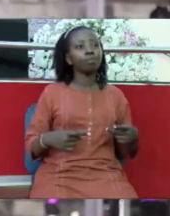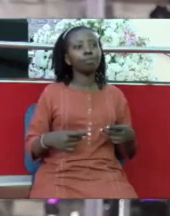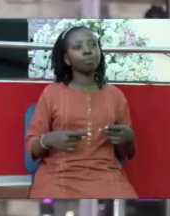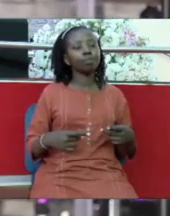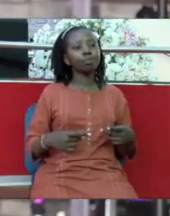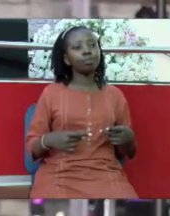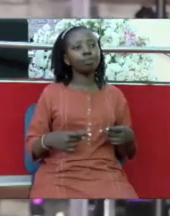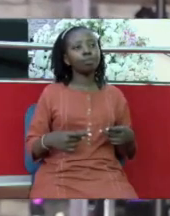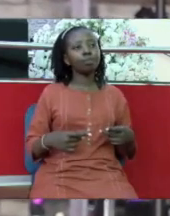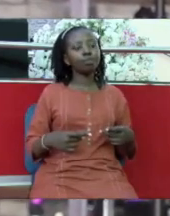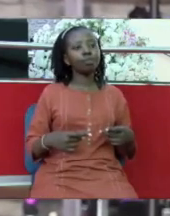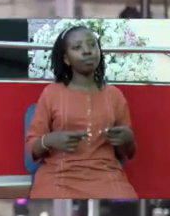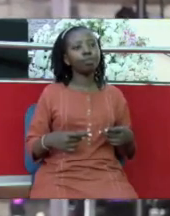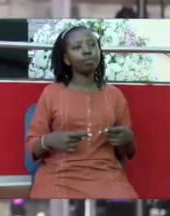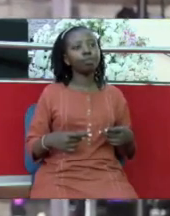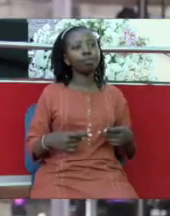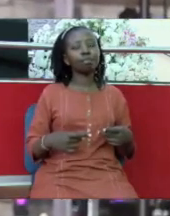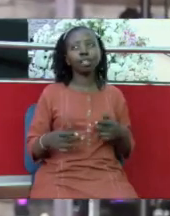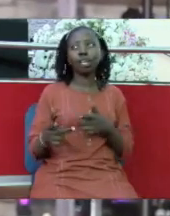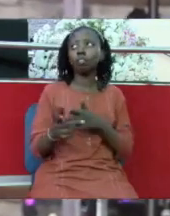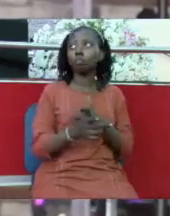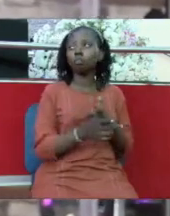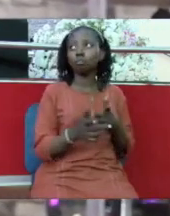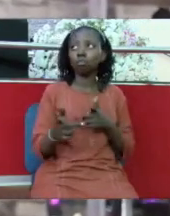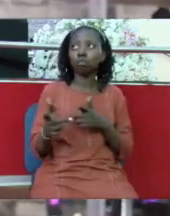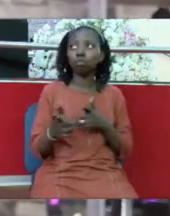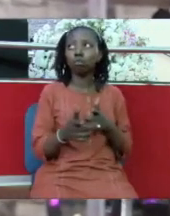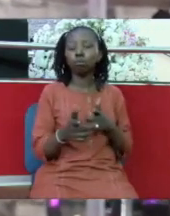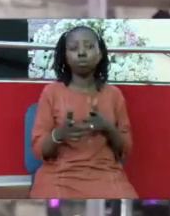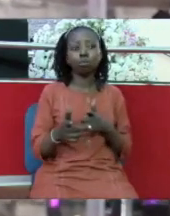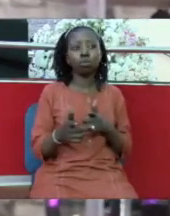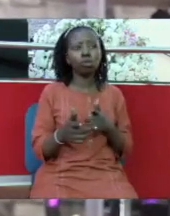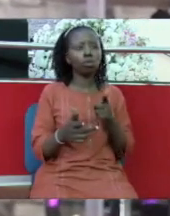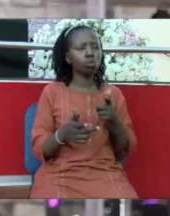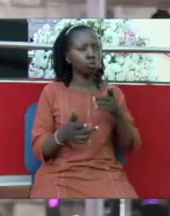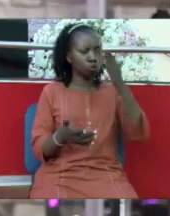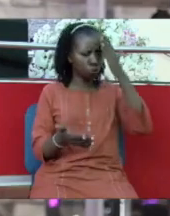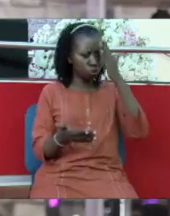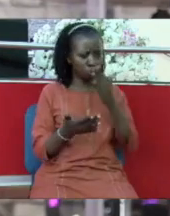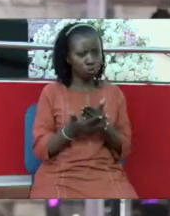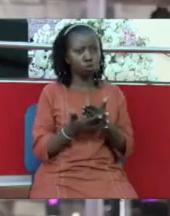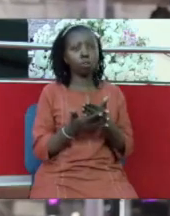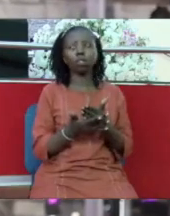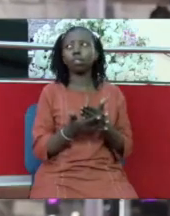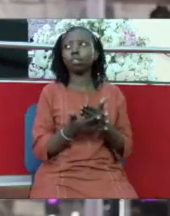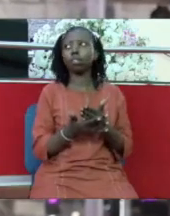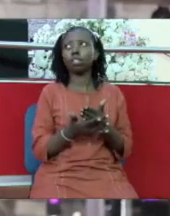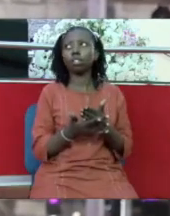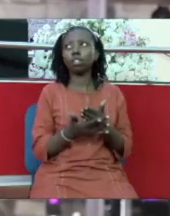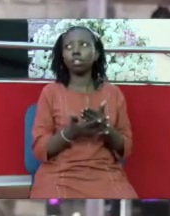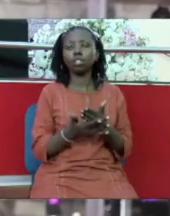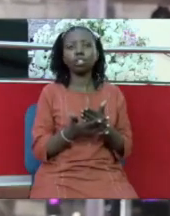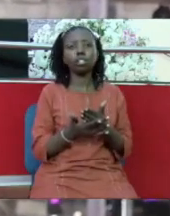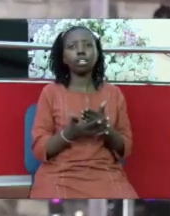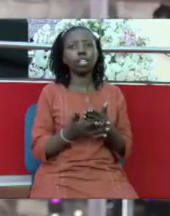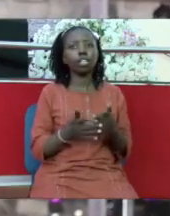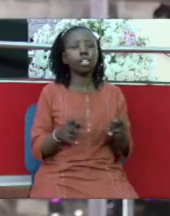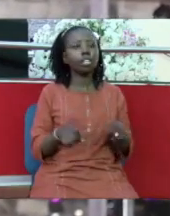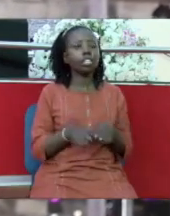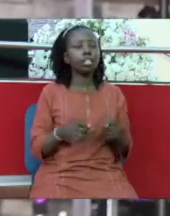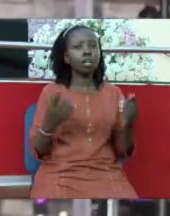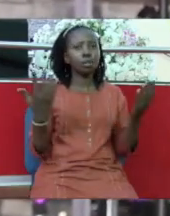You see, as a weapon, kama silaha, that assurance that we have, hilo hakikisho pale tuko. Closes away huwa